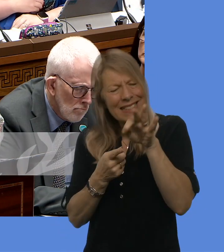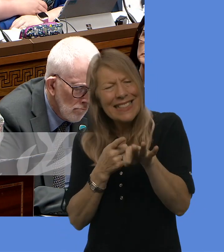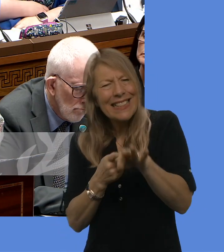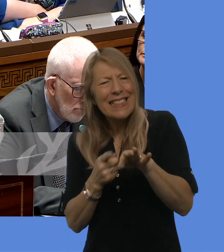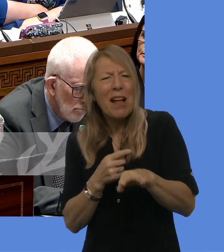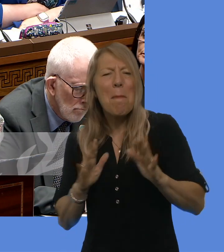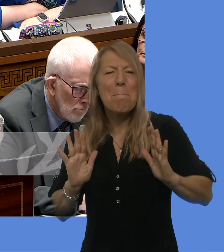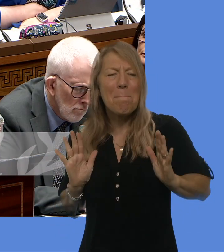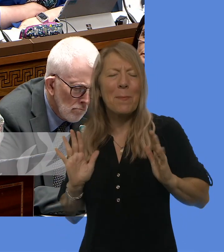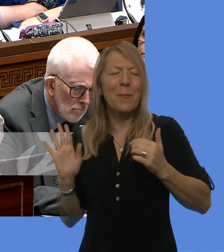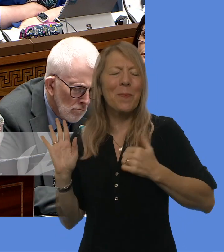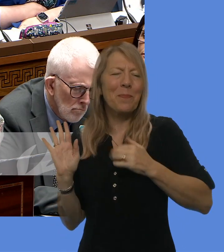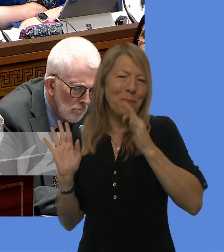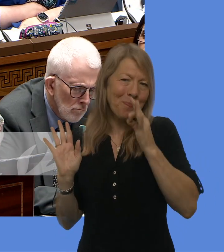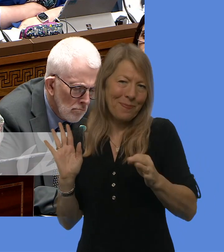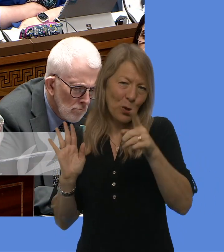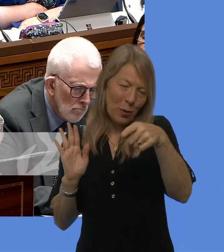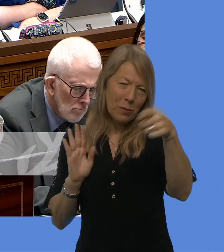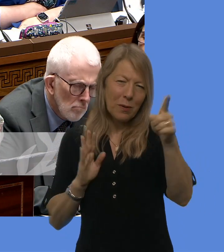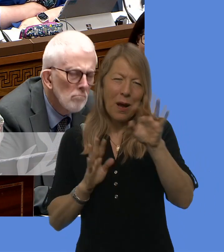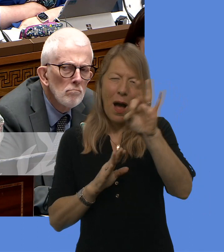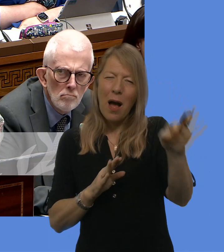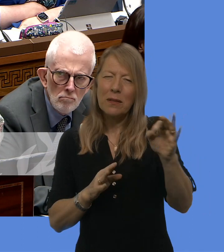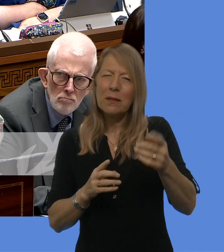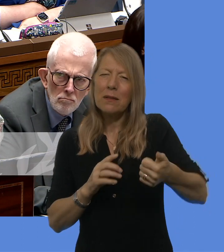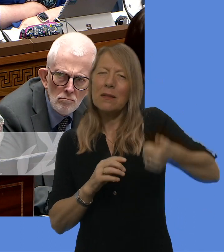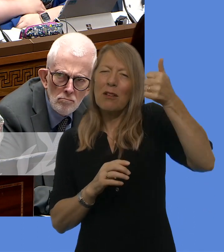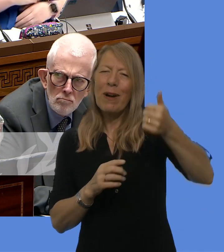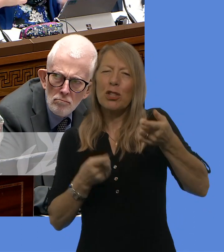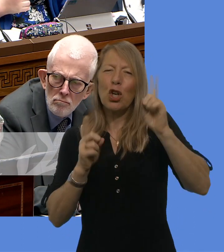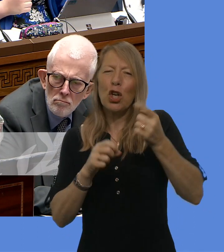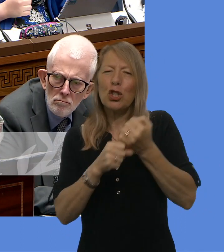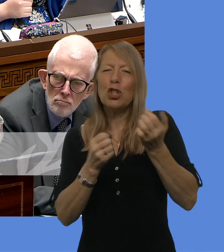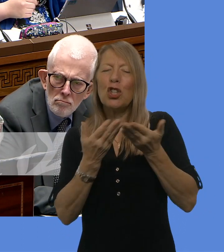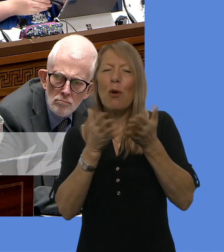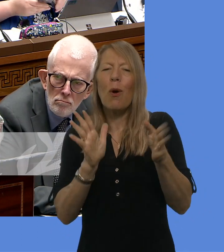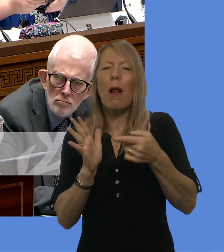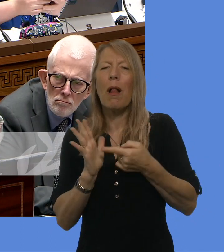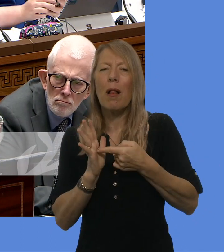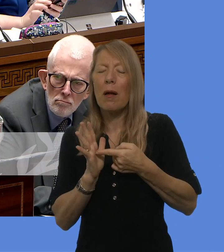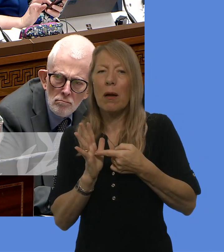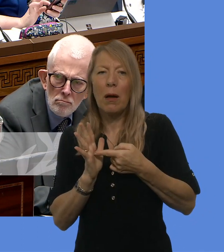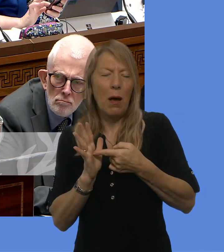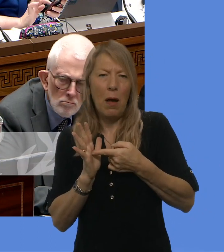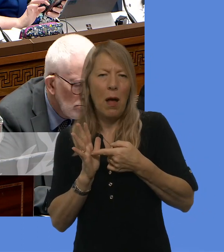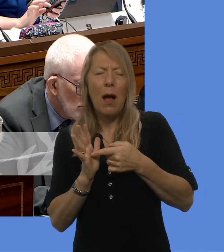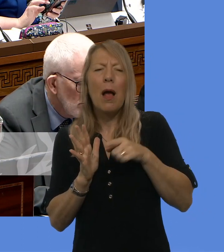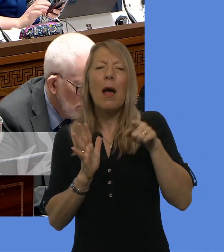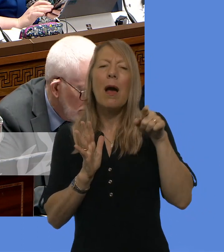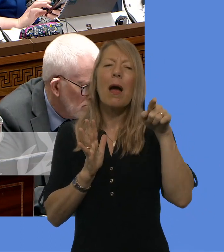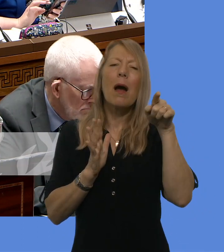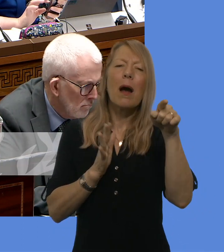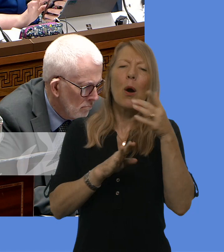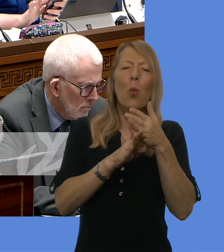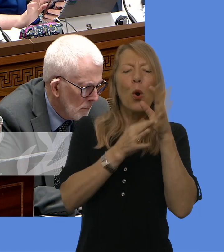with the Director General. However, no one would have access to security level information unless they have been adequately cleared in order to take